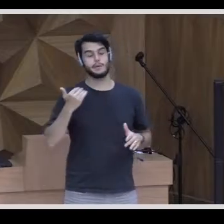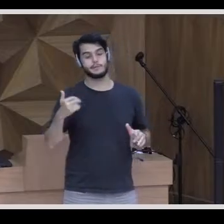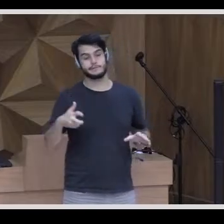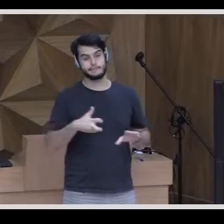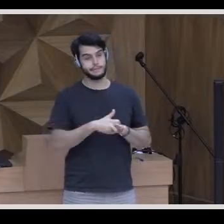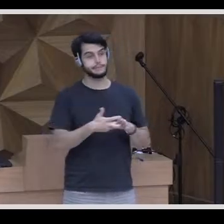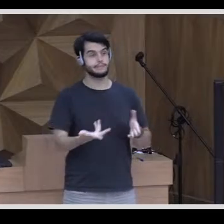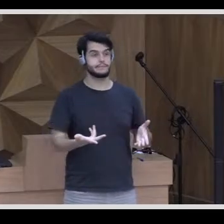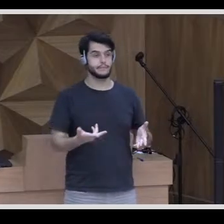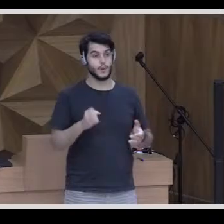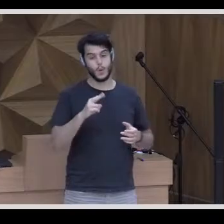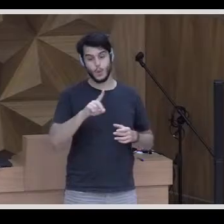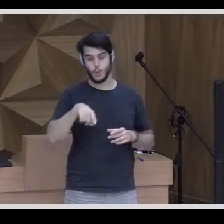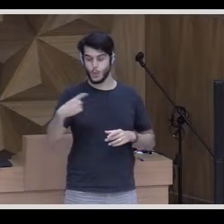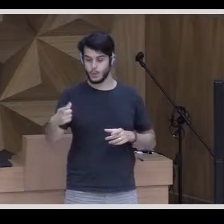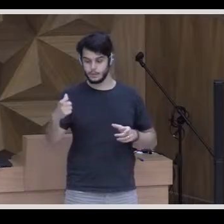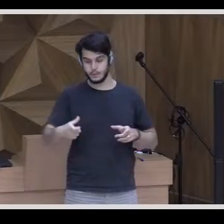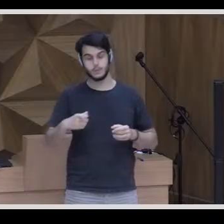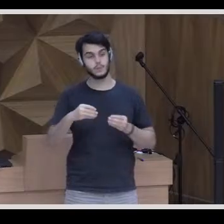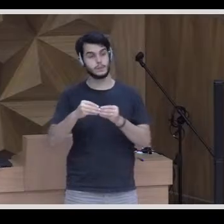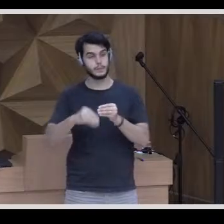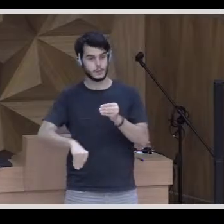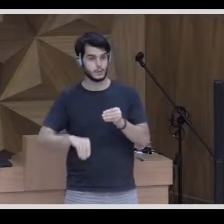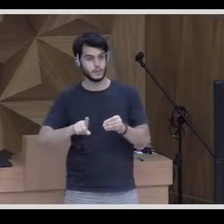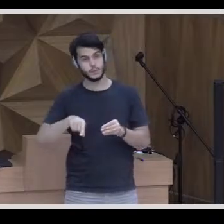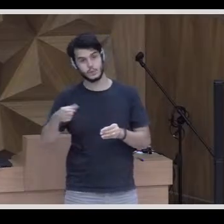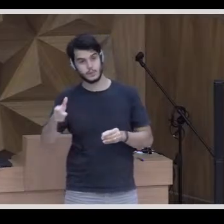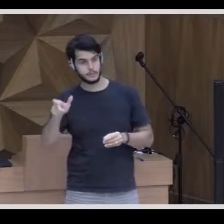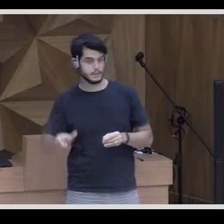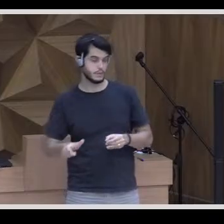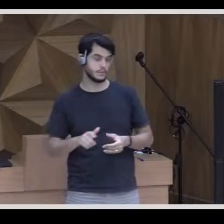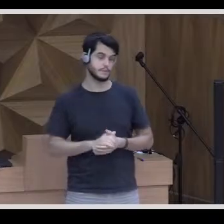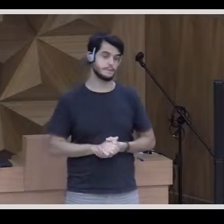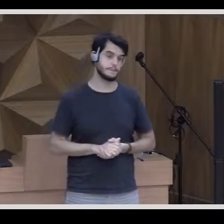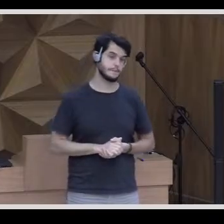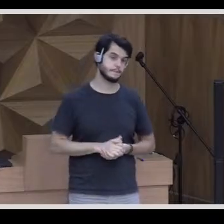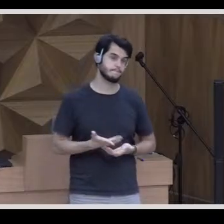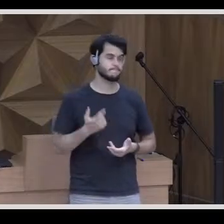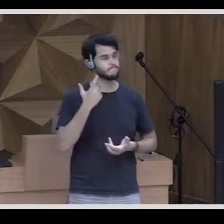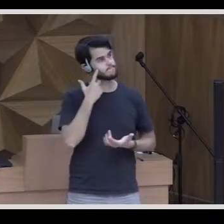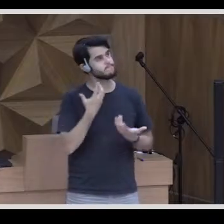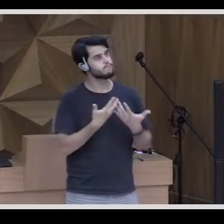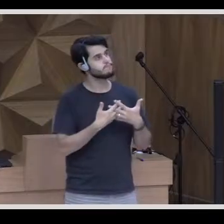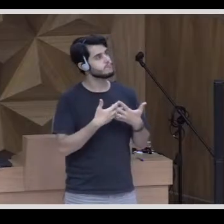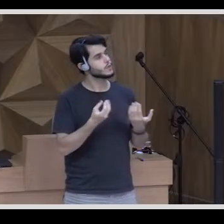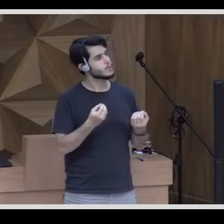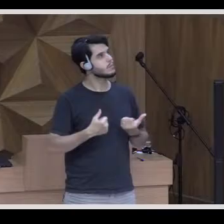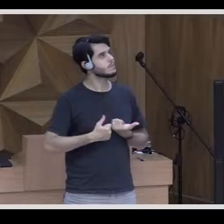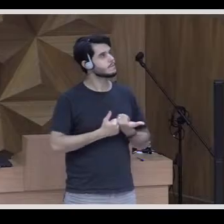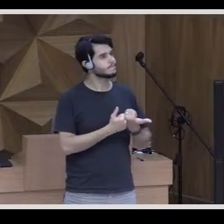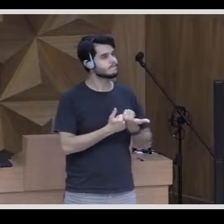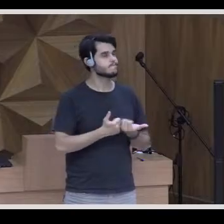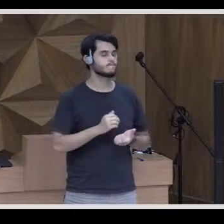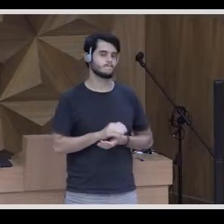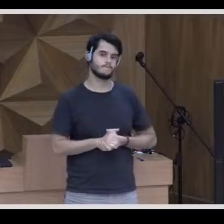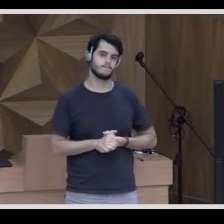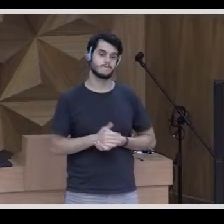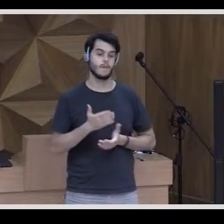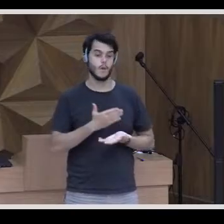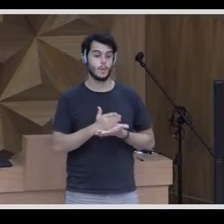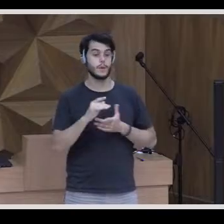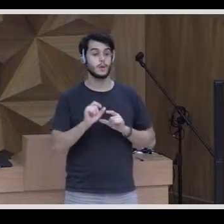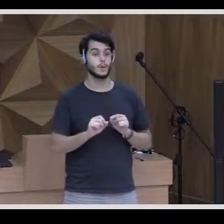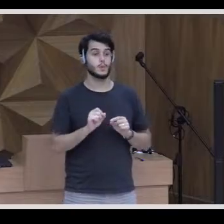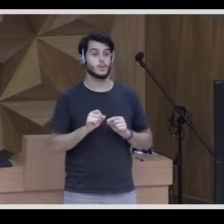thought we can get involved with and we can look at. So this is where we start kind of moving into the Internet of Things